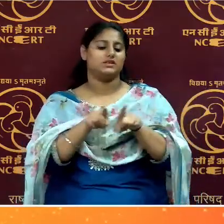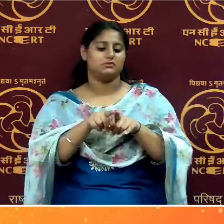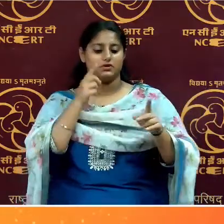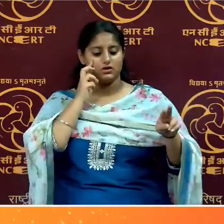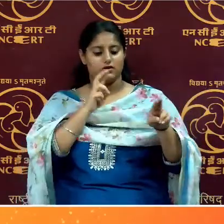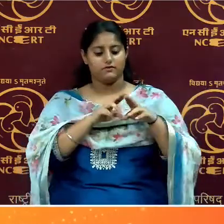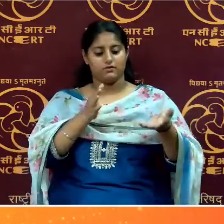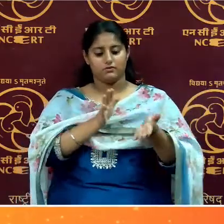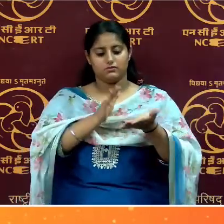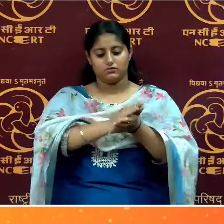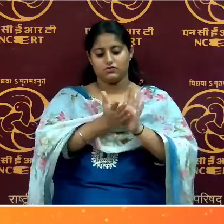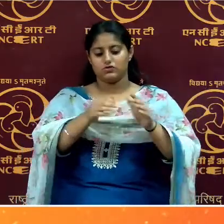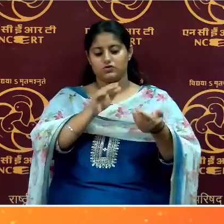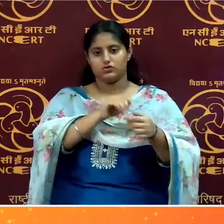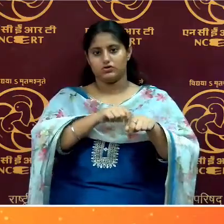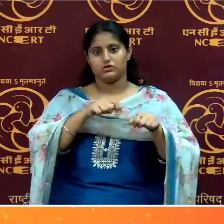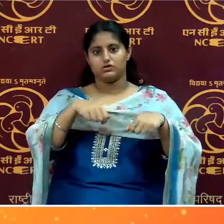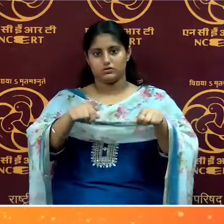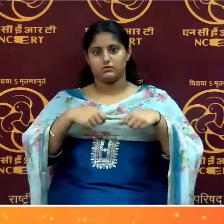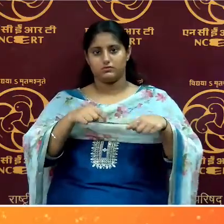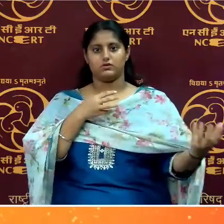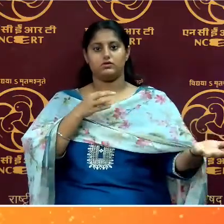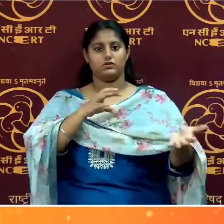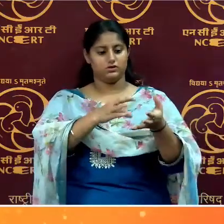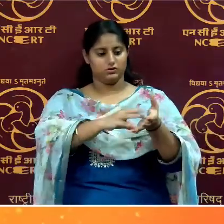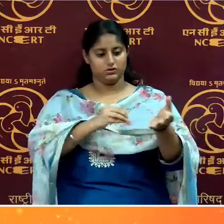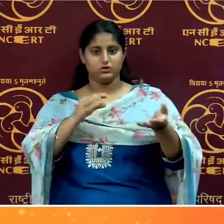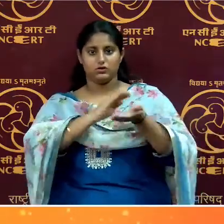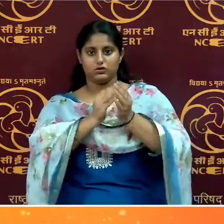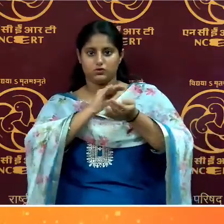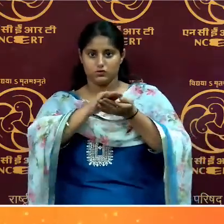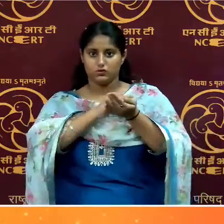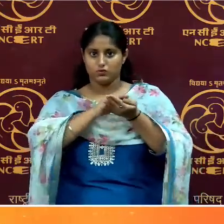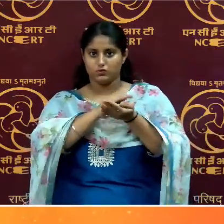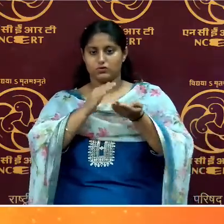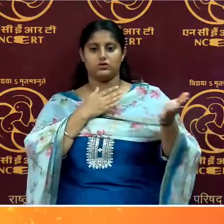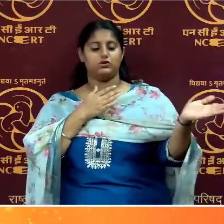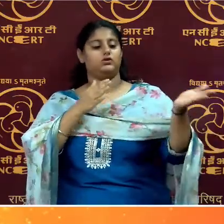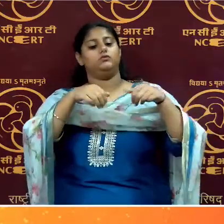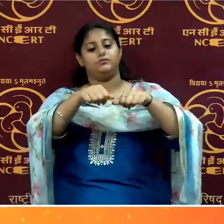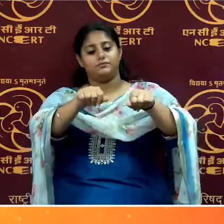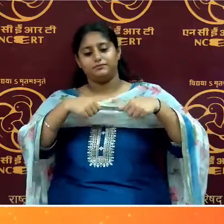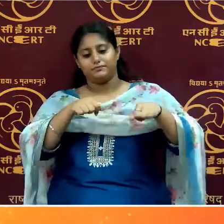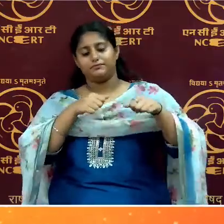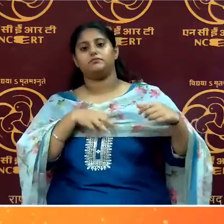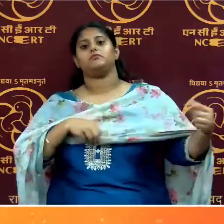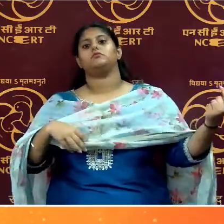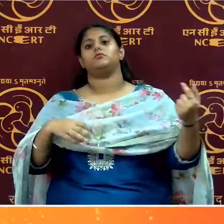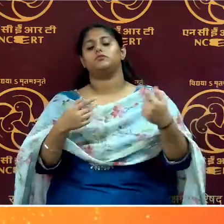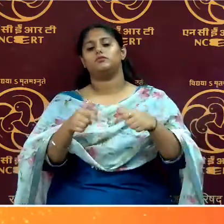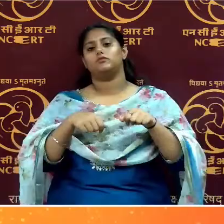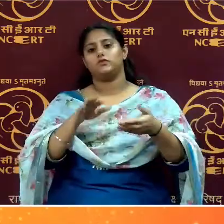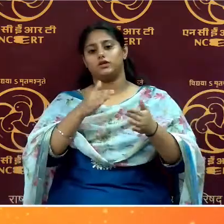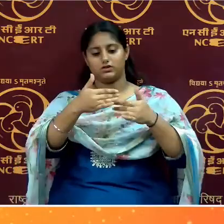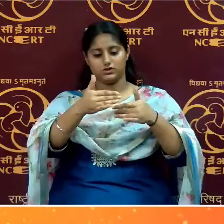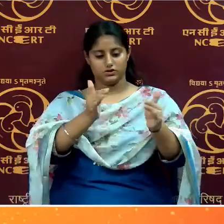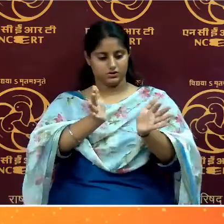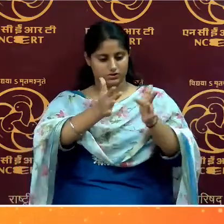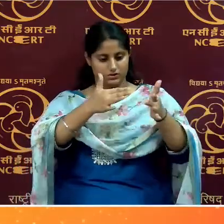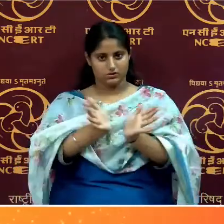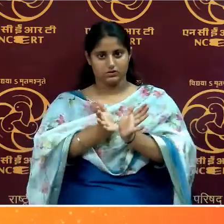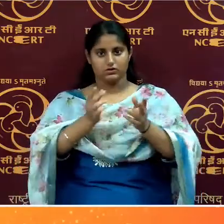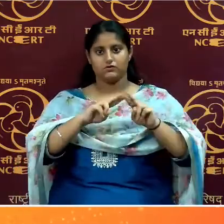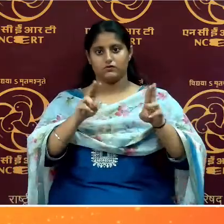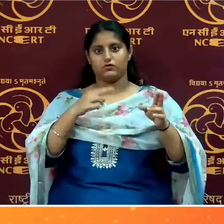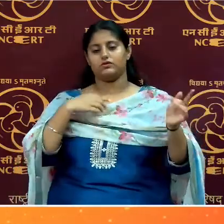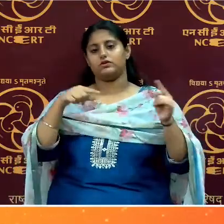We take the dough, roll it, change the shape and then we further roll it, flatten it into a complete circular